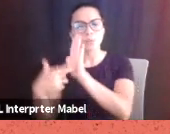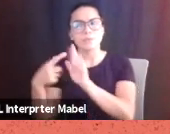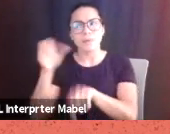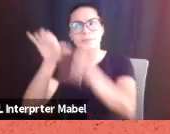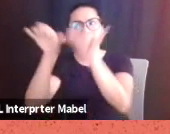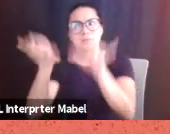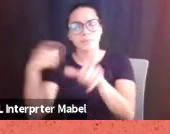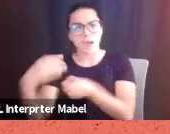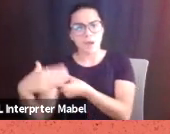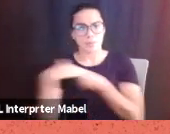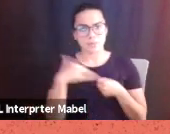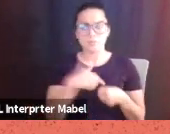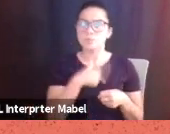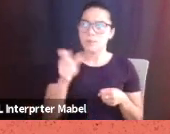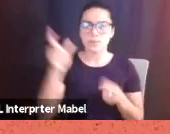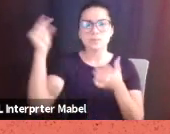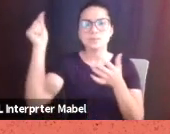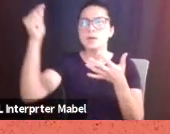radical transformation.